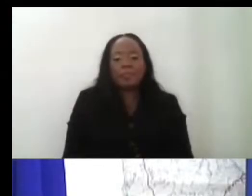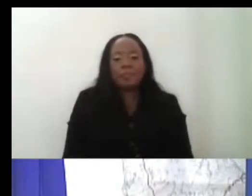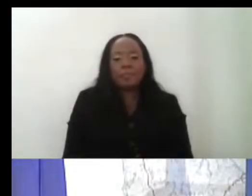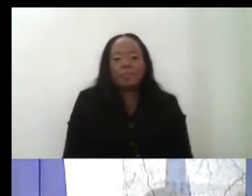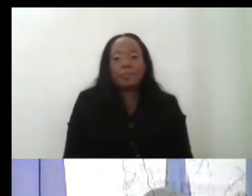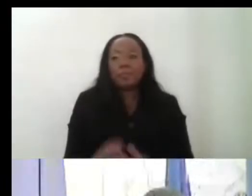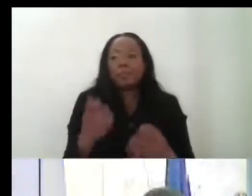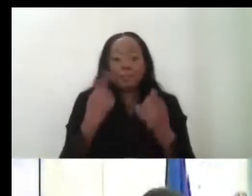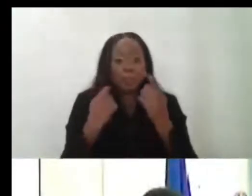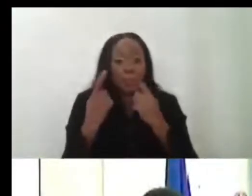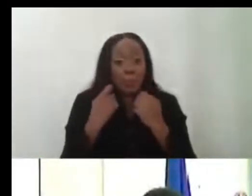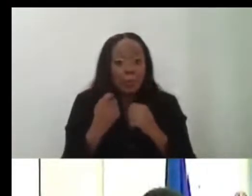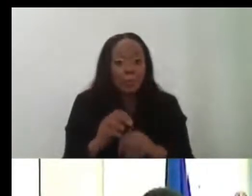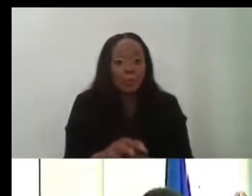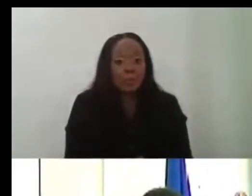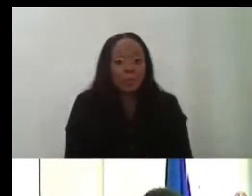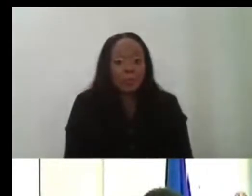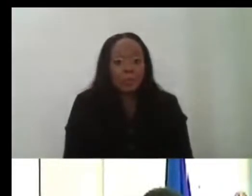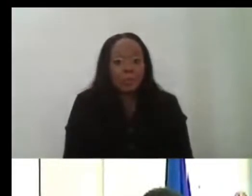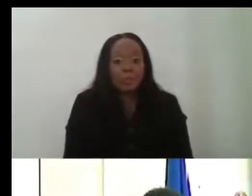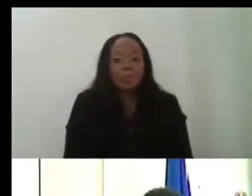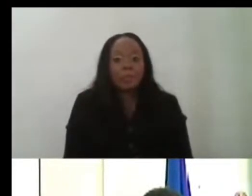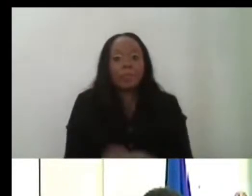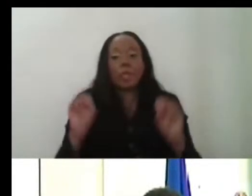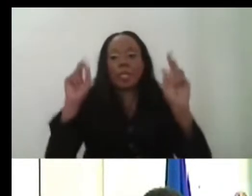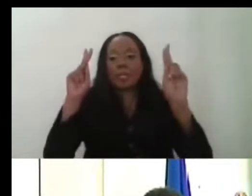Anybody else? Okay.